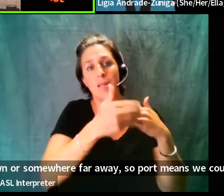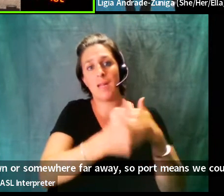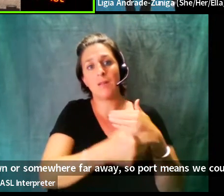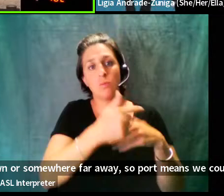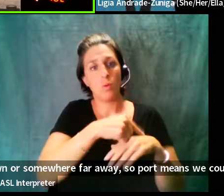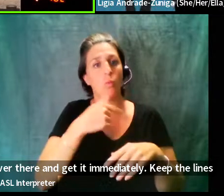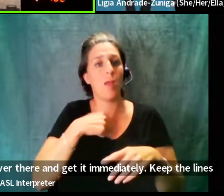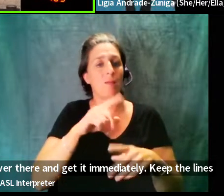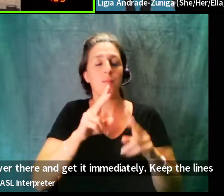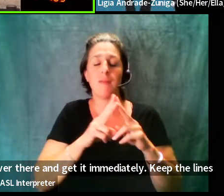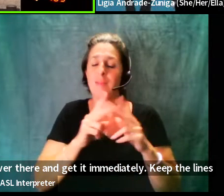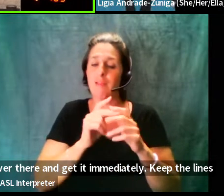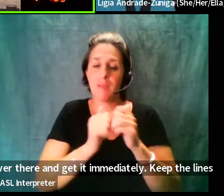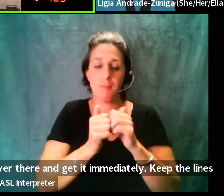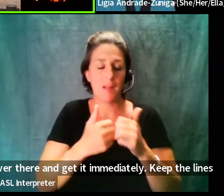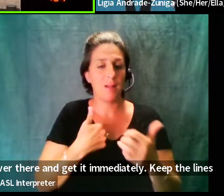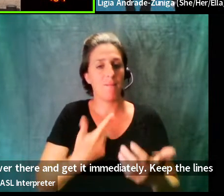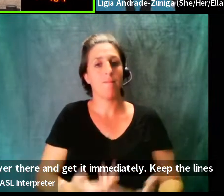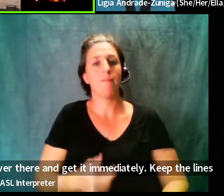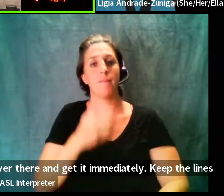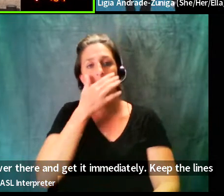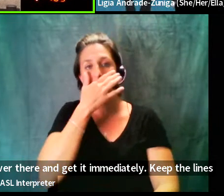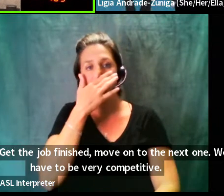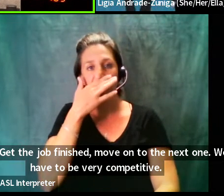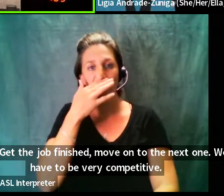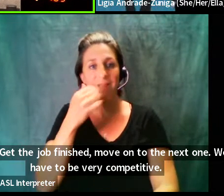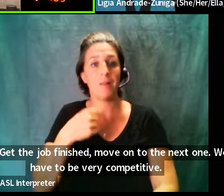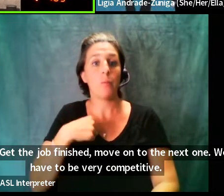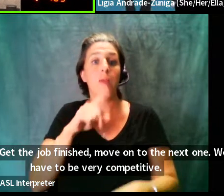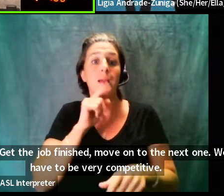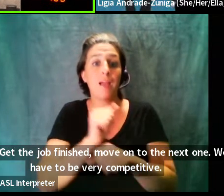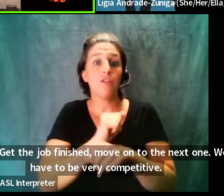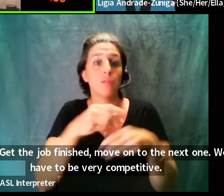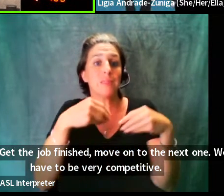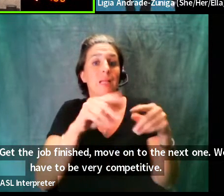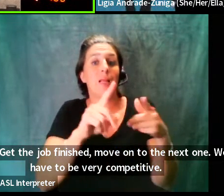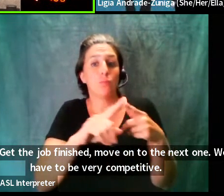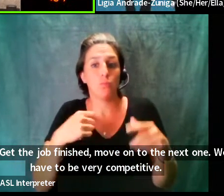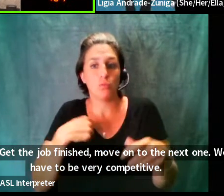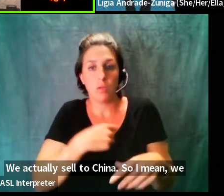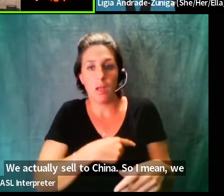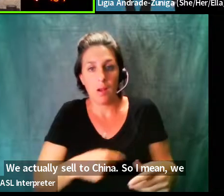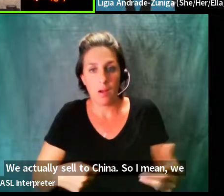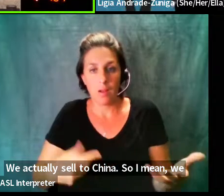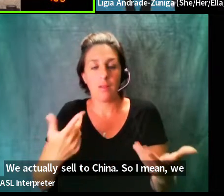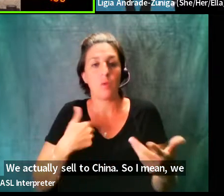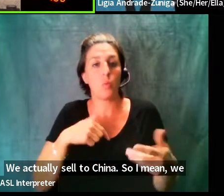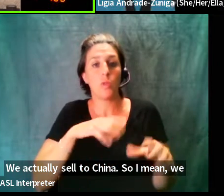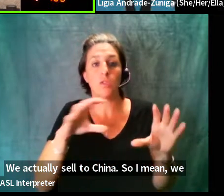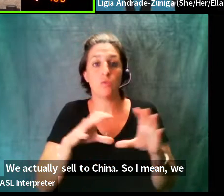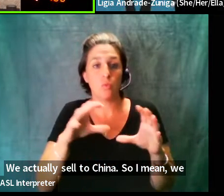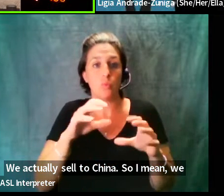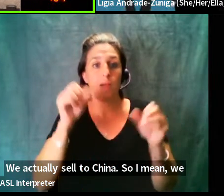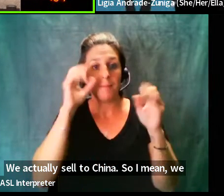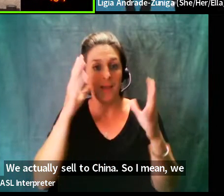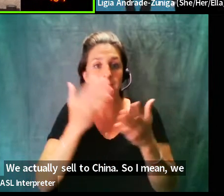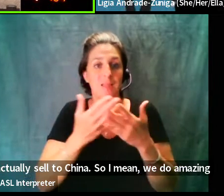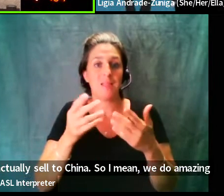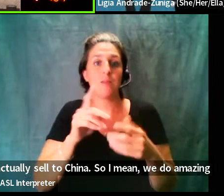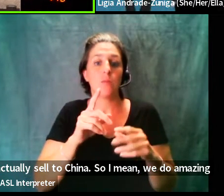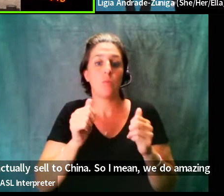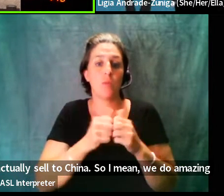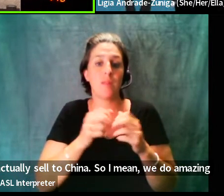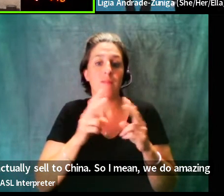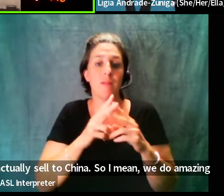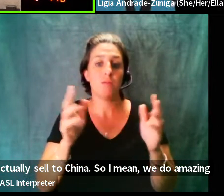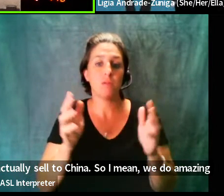very competitive. We actually sell to China. So, I mean, we do amazing things with a very small staff.